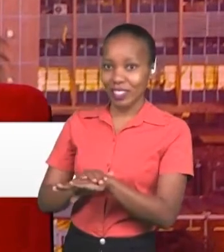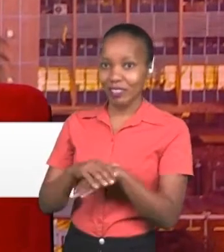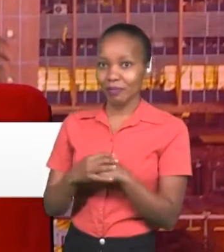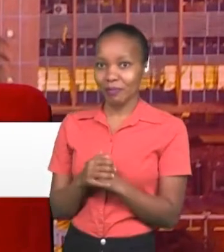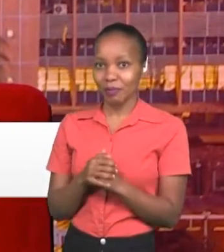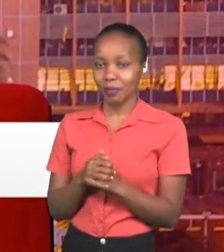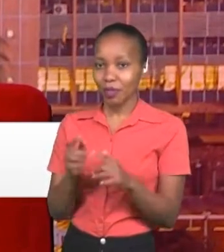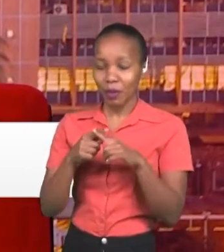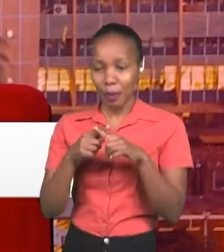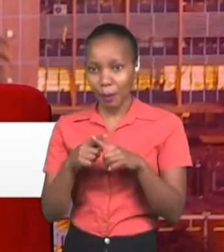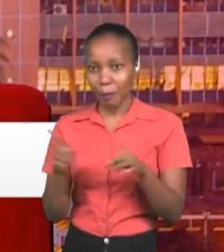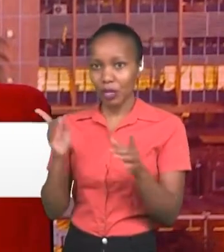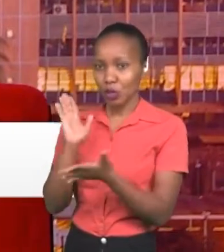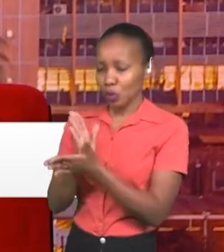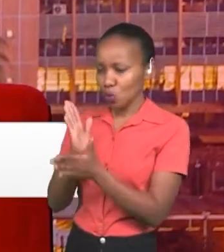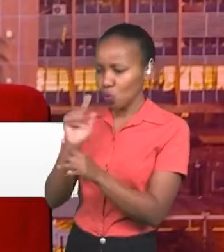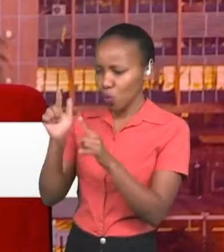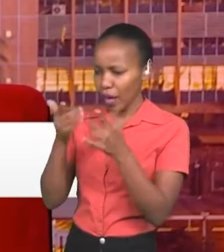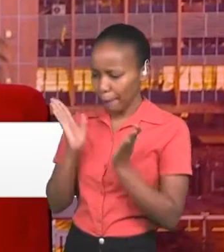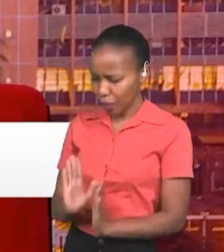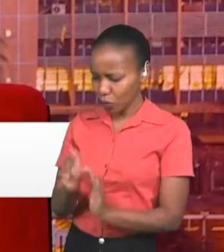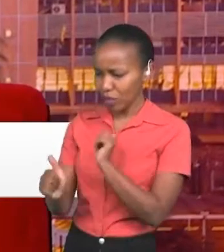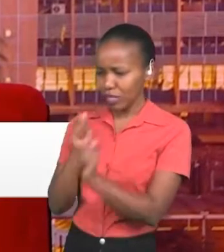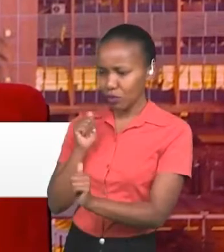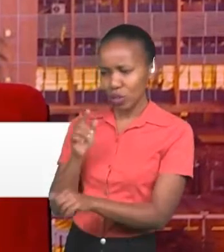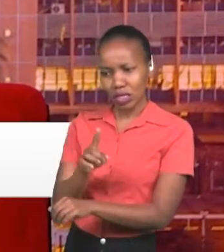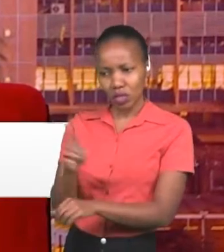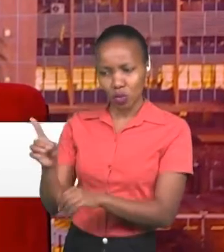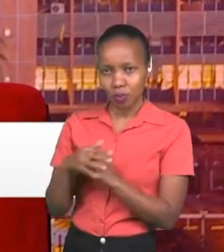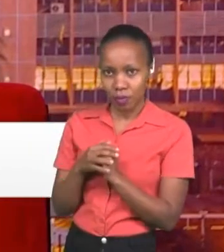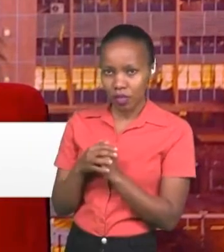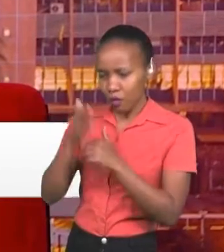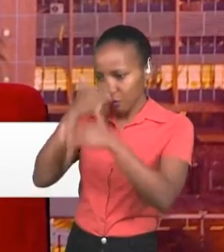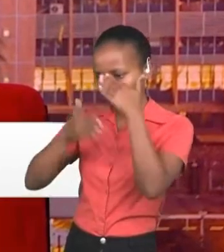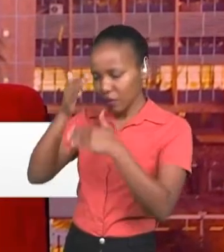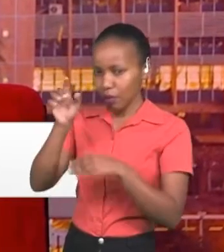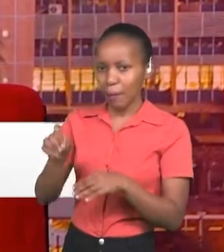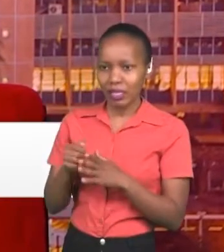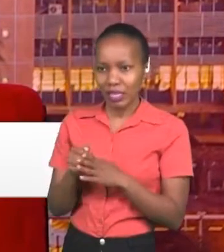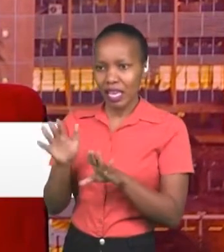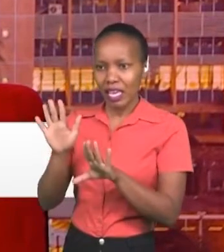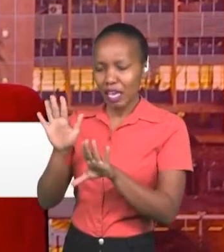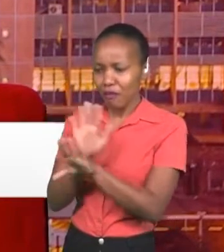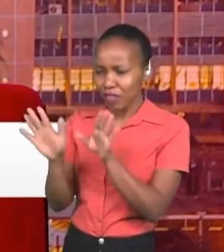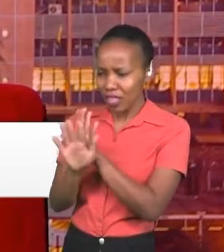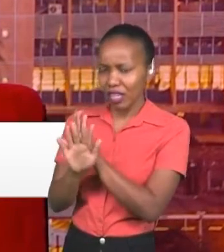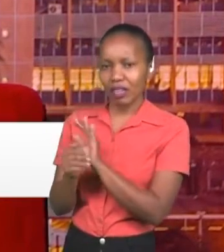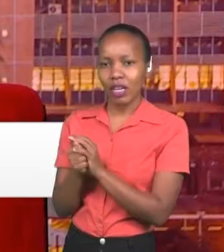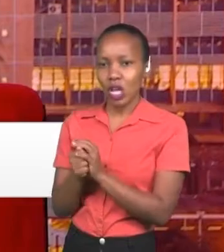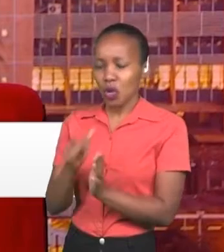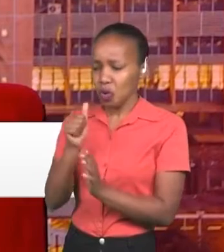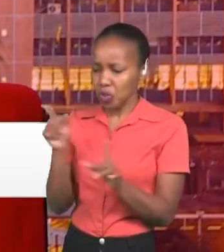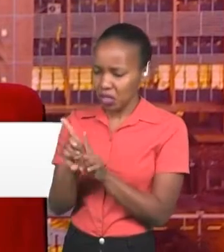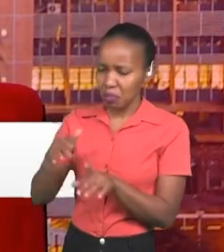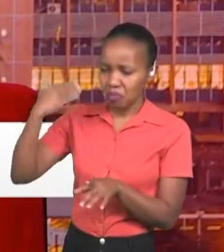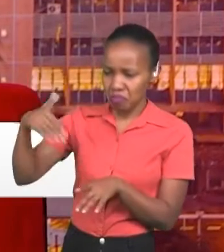because but rejection is something that if we have to face, you know, not everything can go your way. Yeah. Yeah. So yeah. you